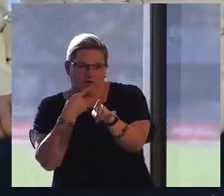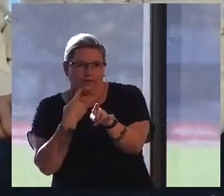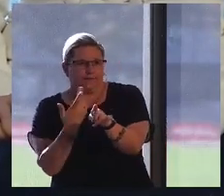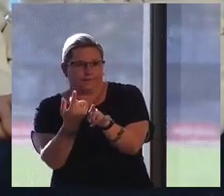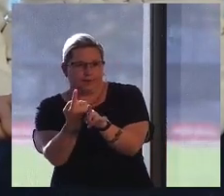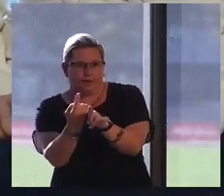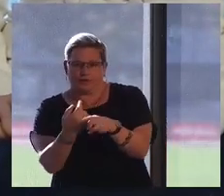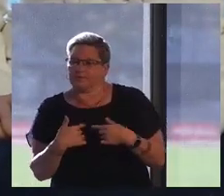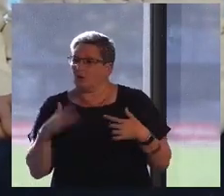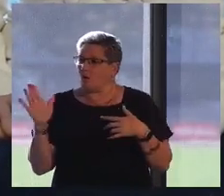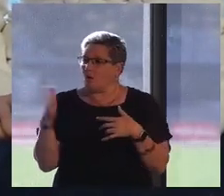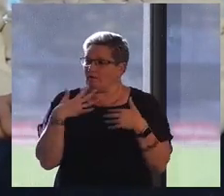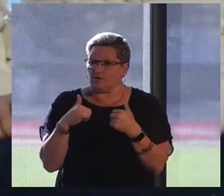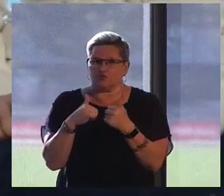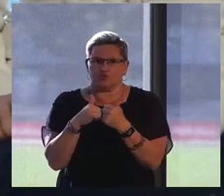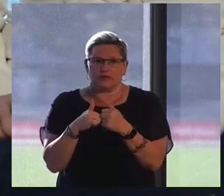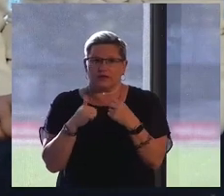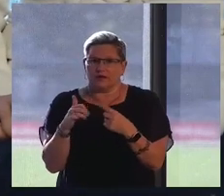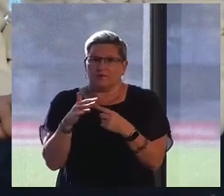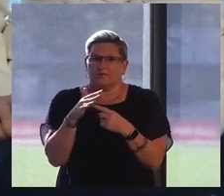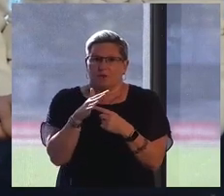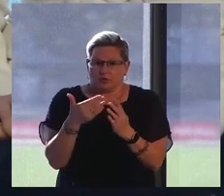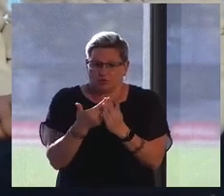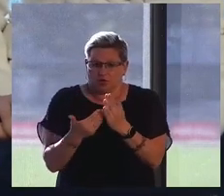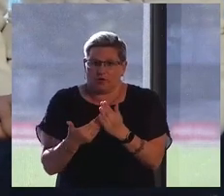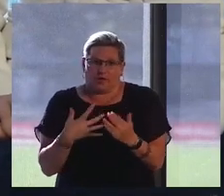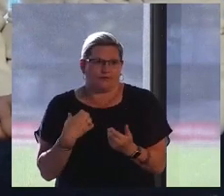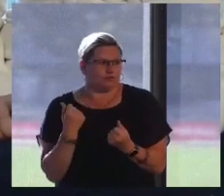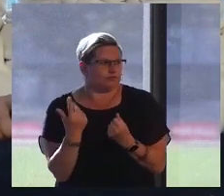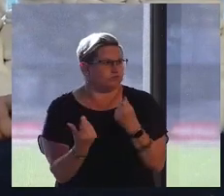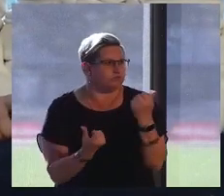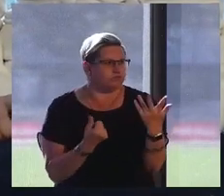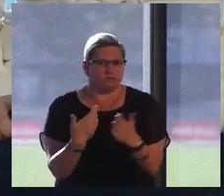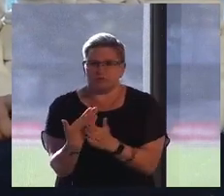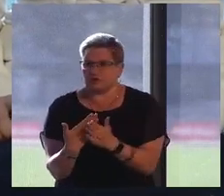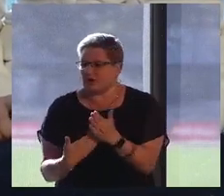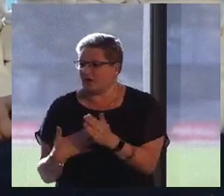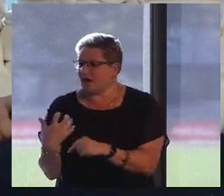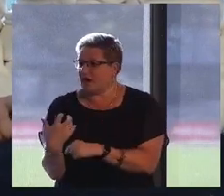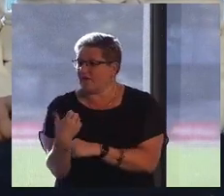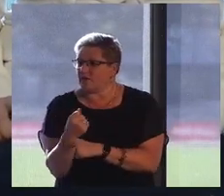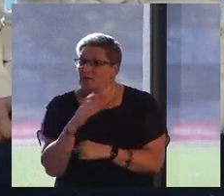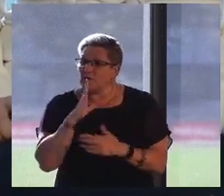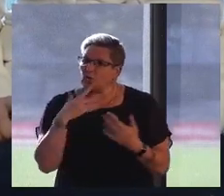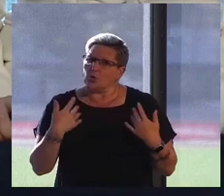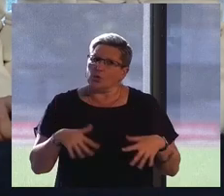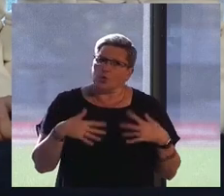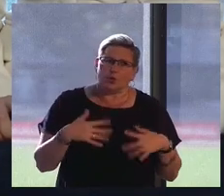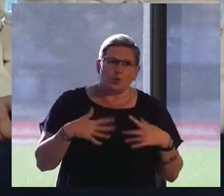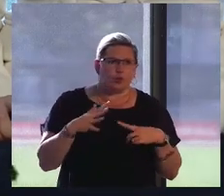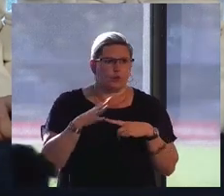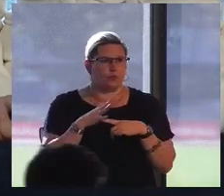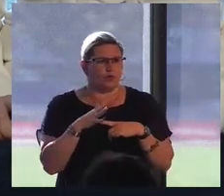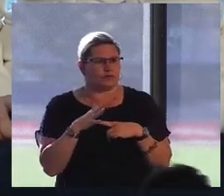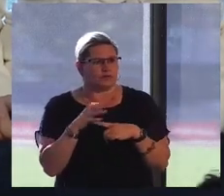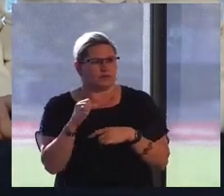agree it's an important story to continue to tell, and it's alarming, and we need to continue to tell it in the context of also what we can do